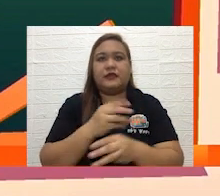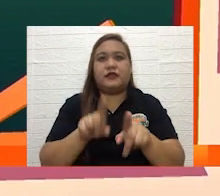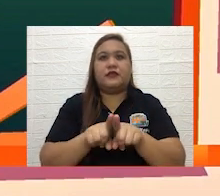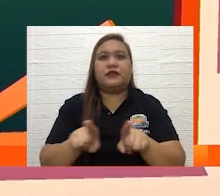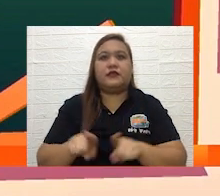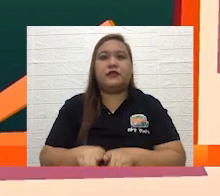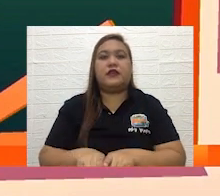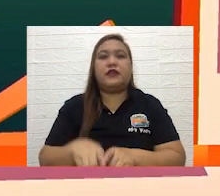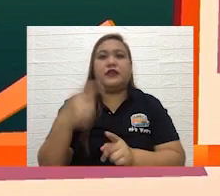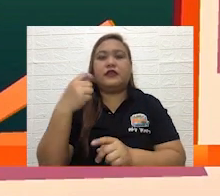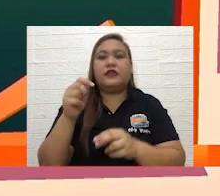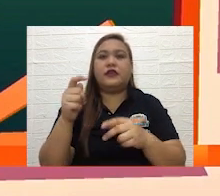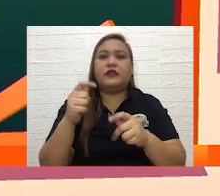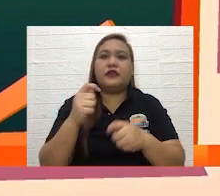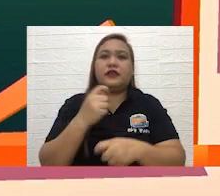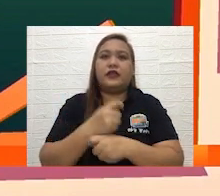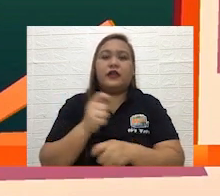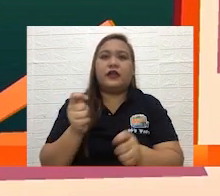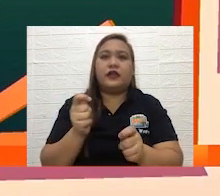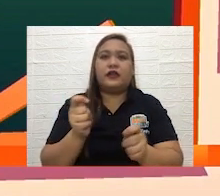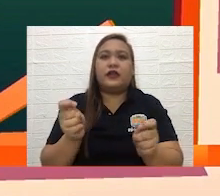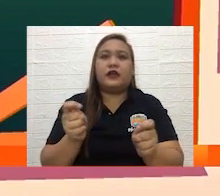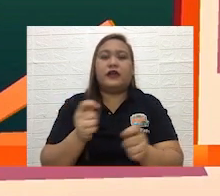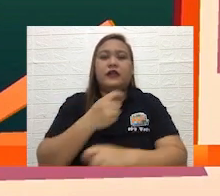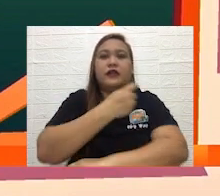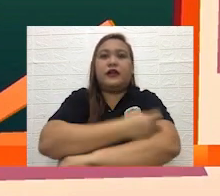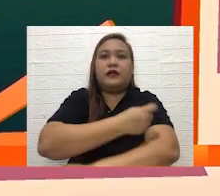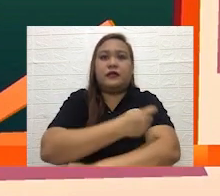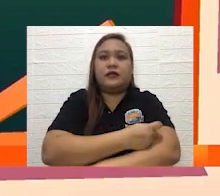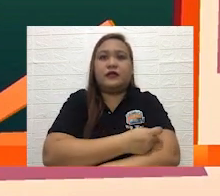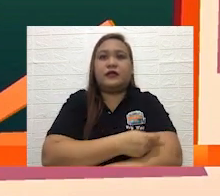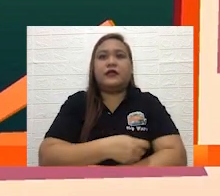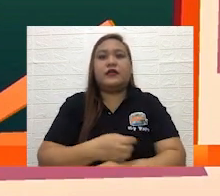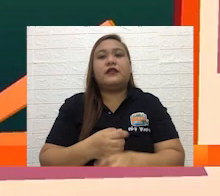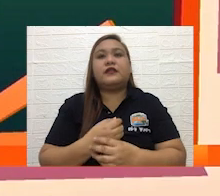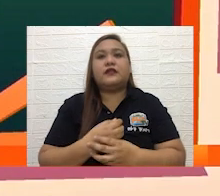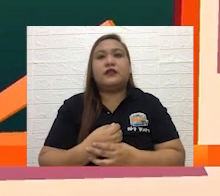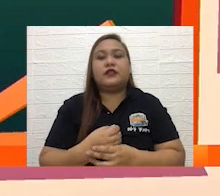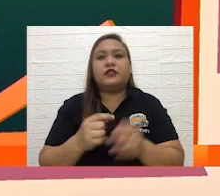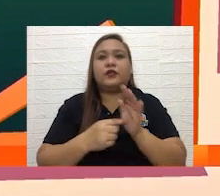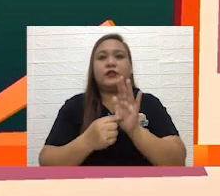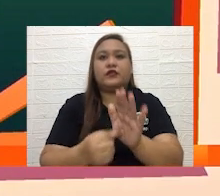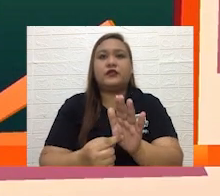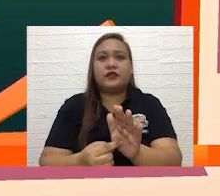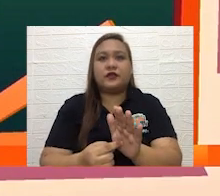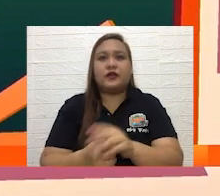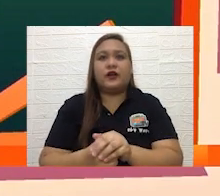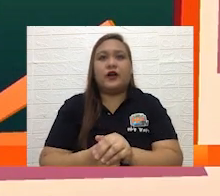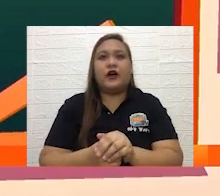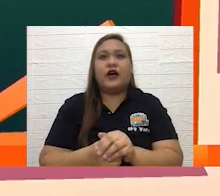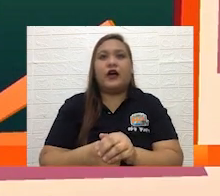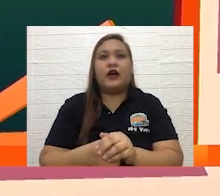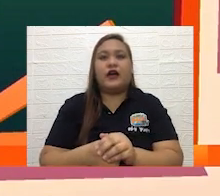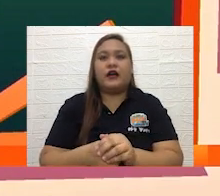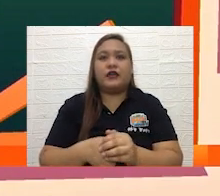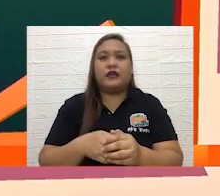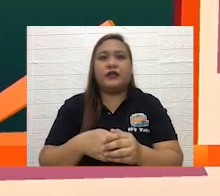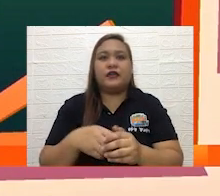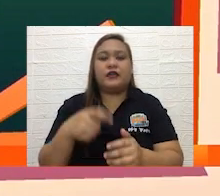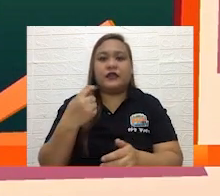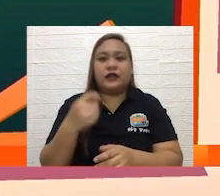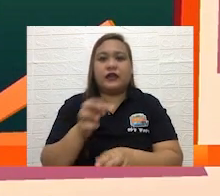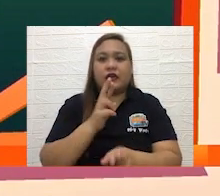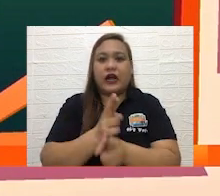The table will show you examples of actual size in meters changed to paper size in centimeter, applying